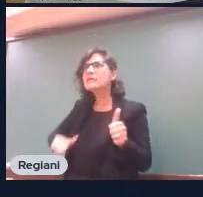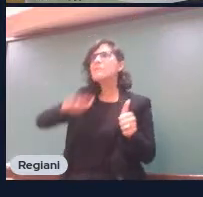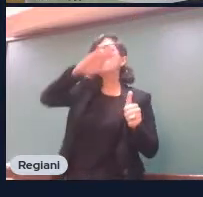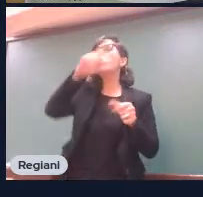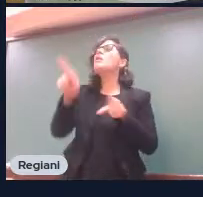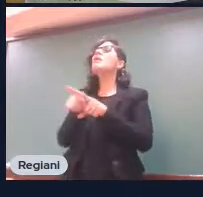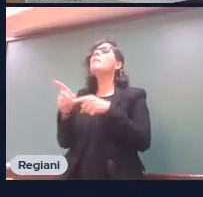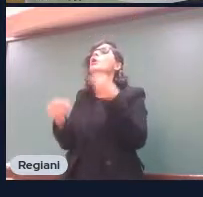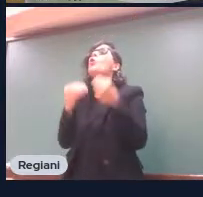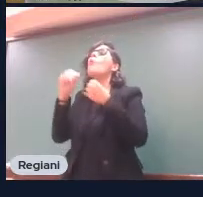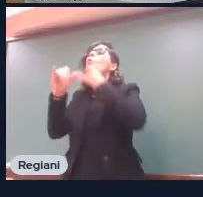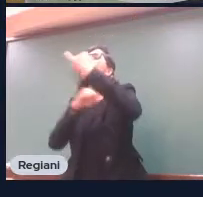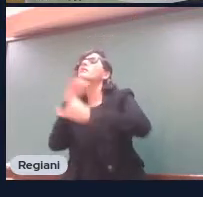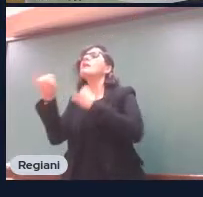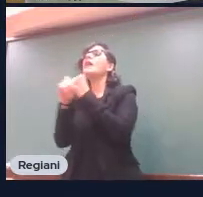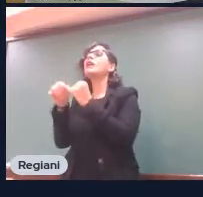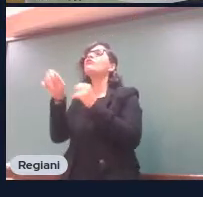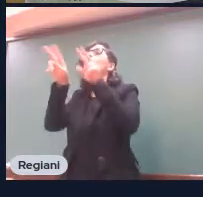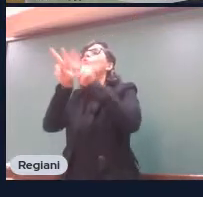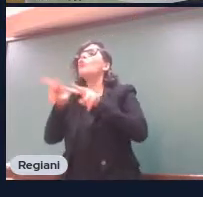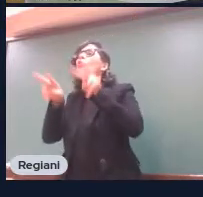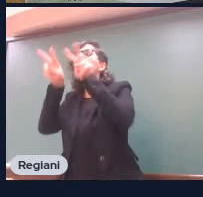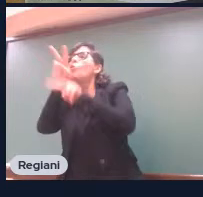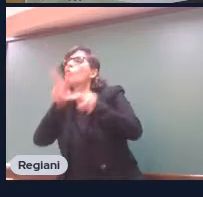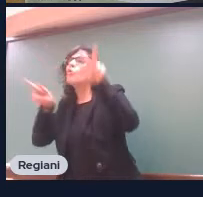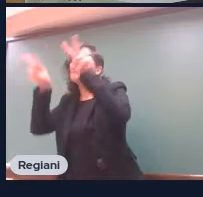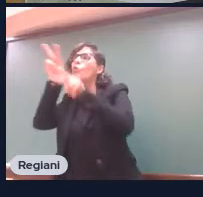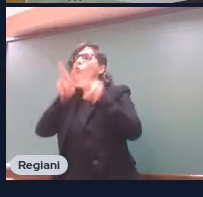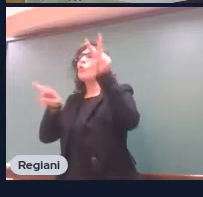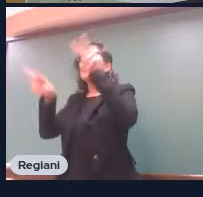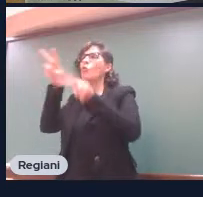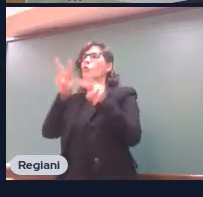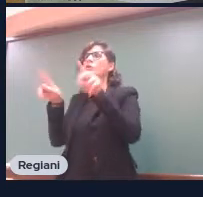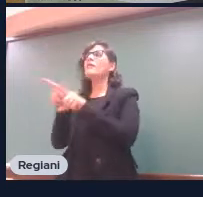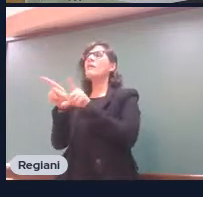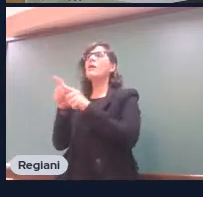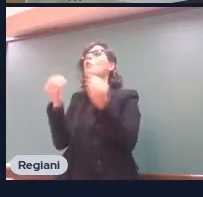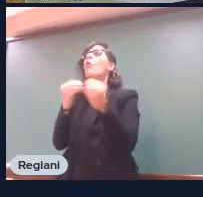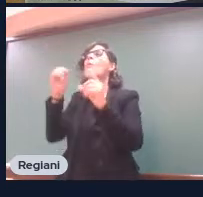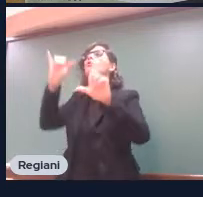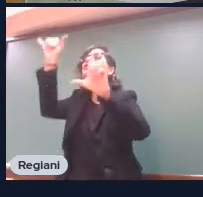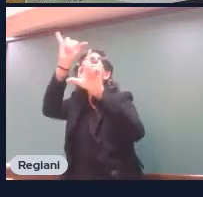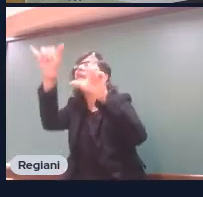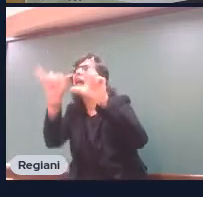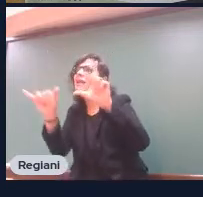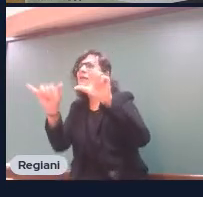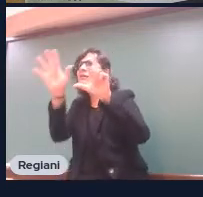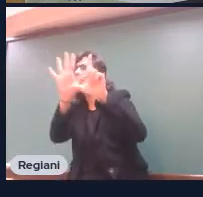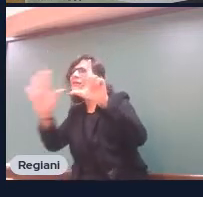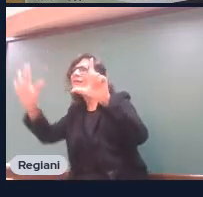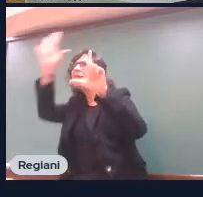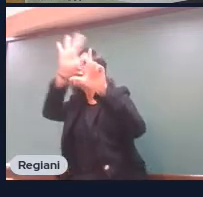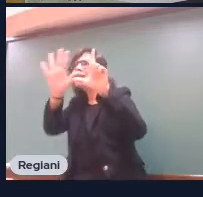helps you even to design smart graphical user interfaces. Okay.